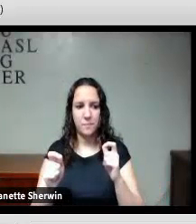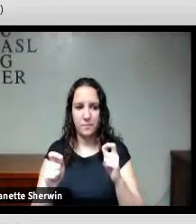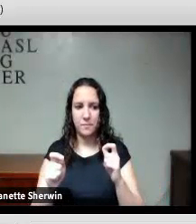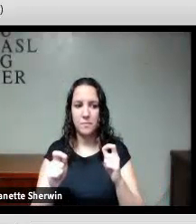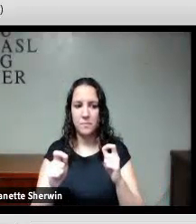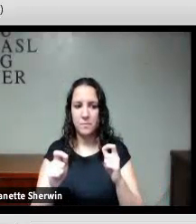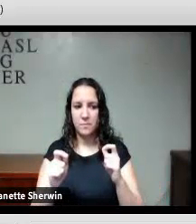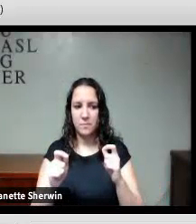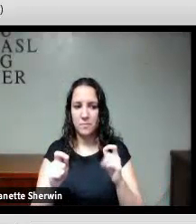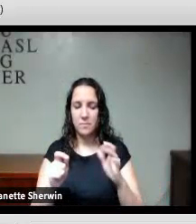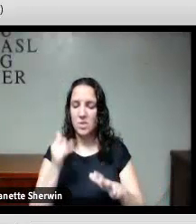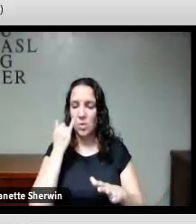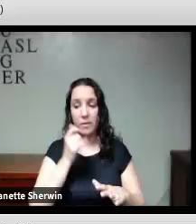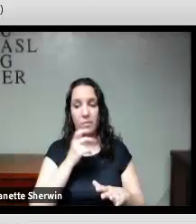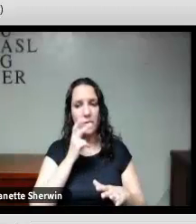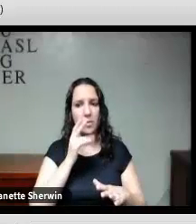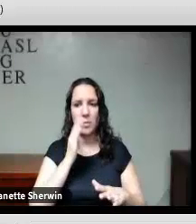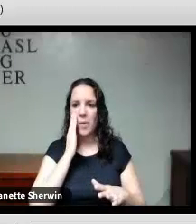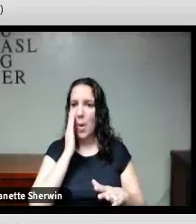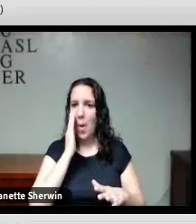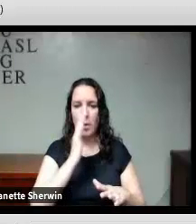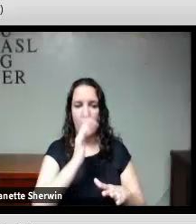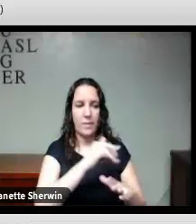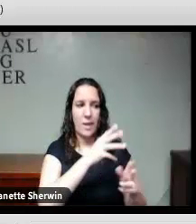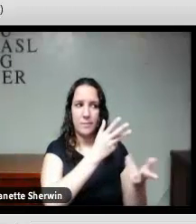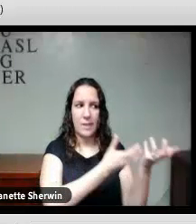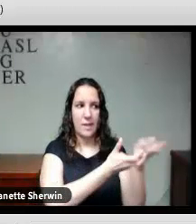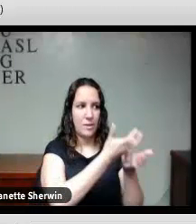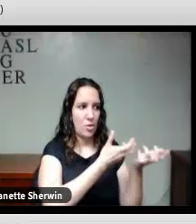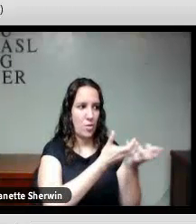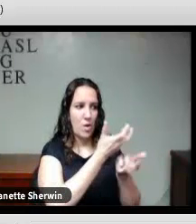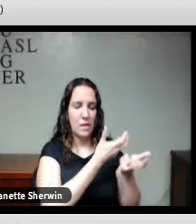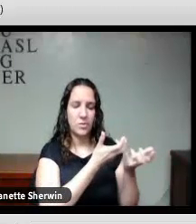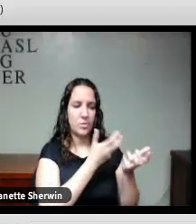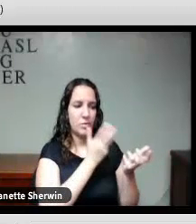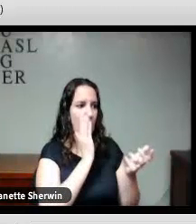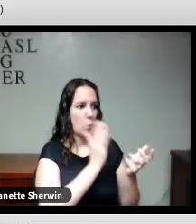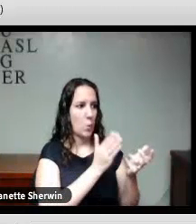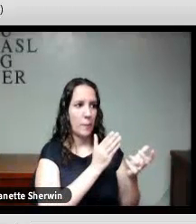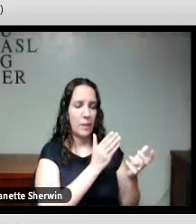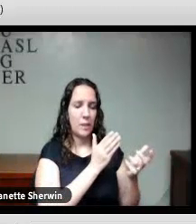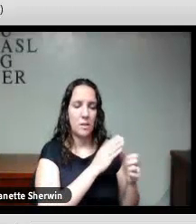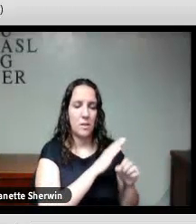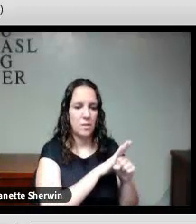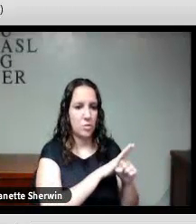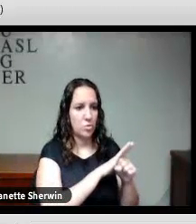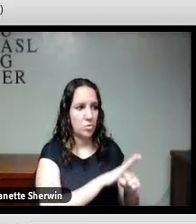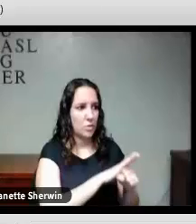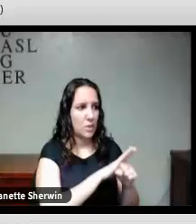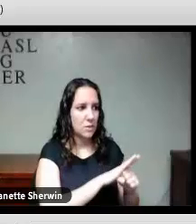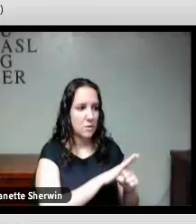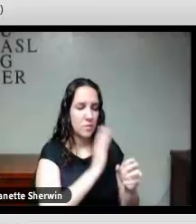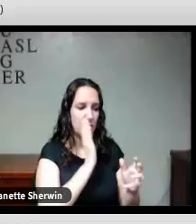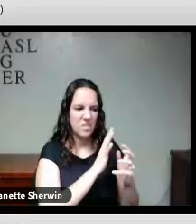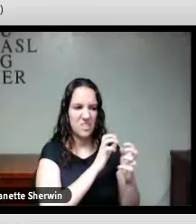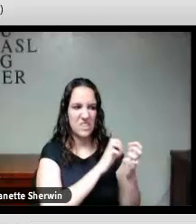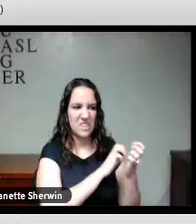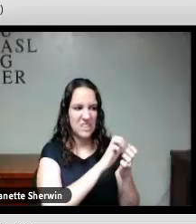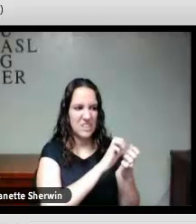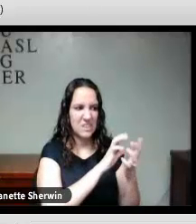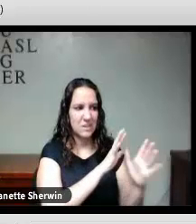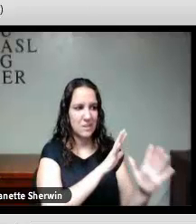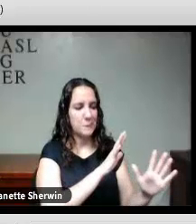it already, is going to be a little bit more tense than you would like it. There's going to be some friction. Just say, you